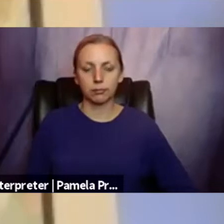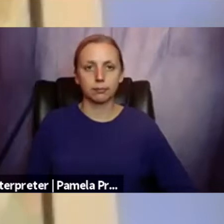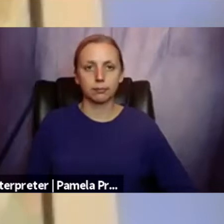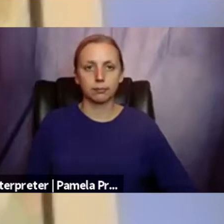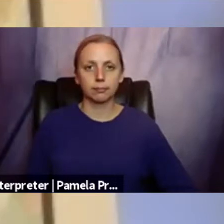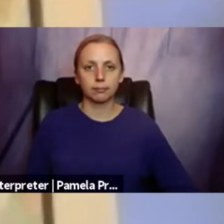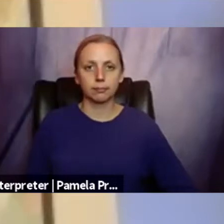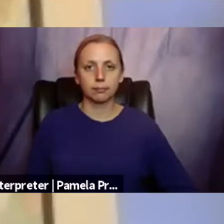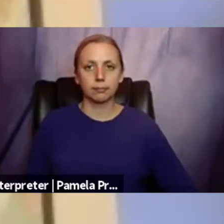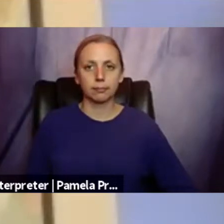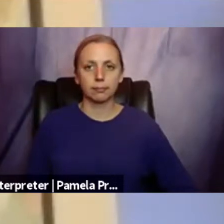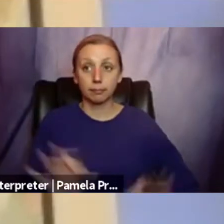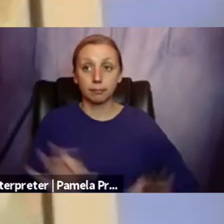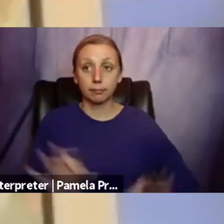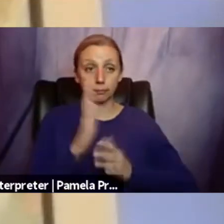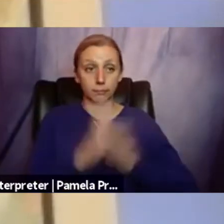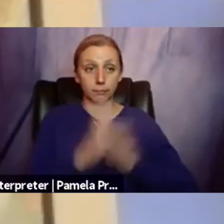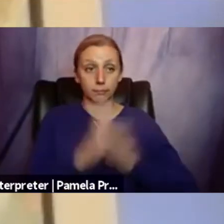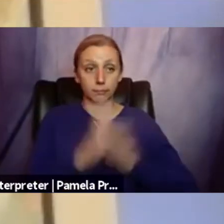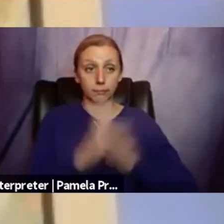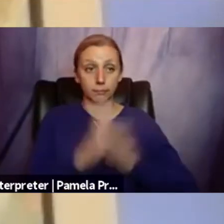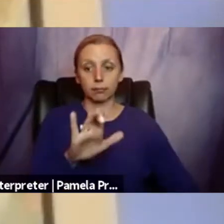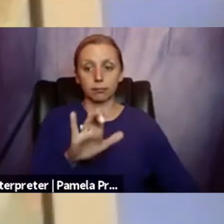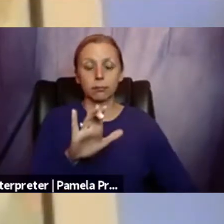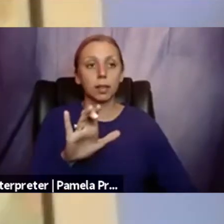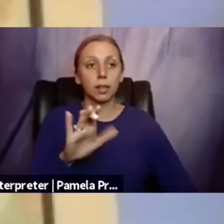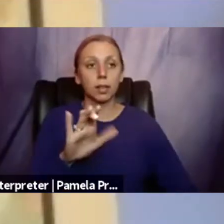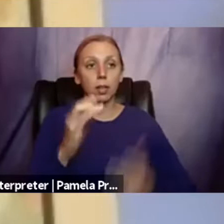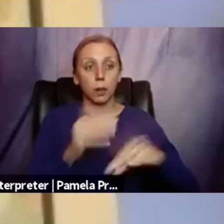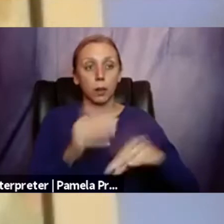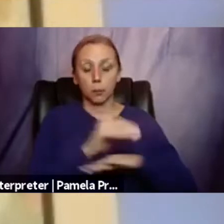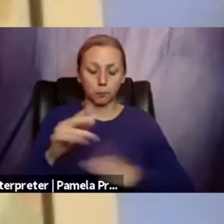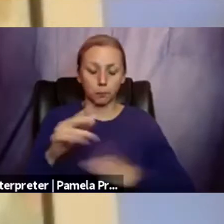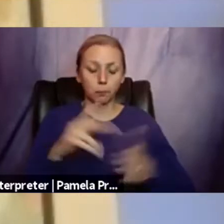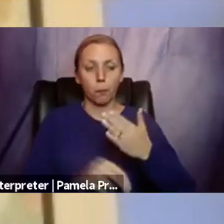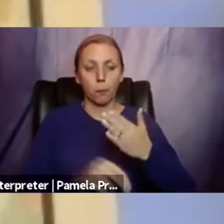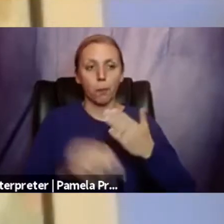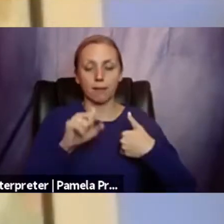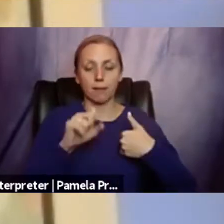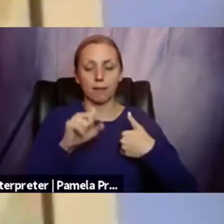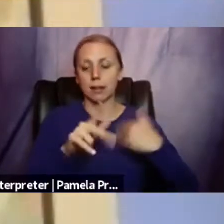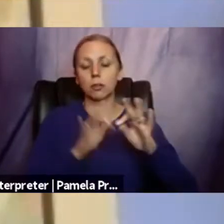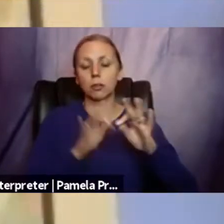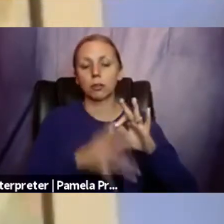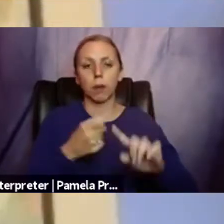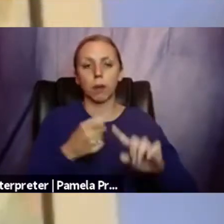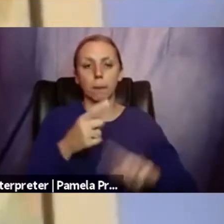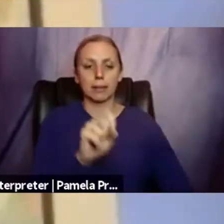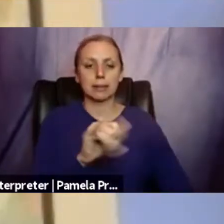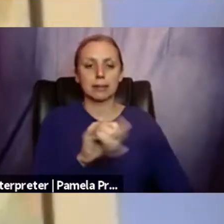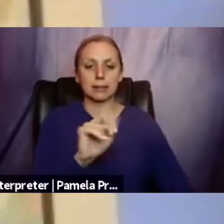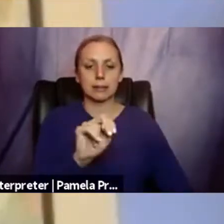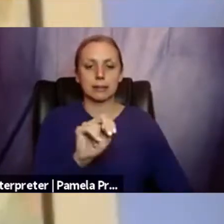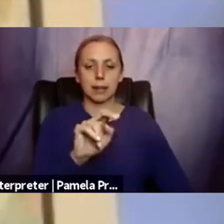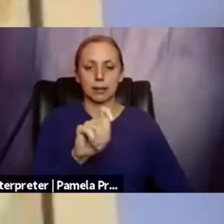As a vital part of Dance NYC, tonight's program features ASL interpretation from Sign Nexus and closed